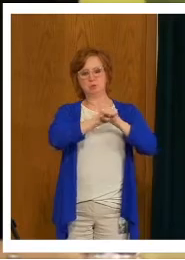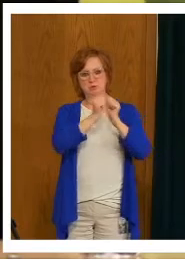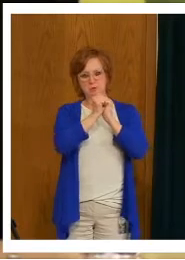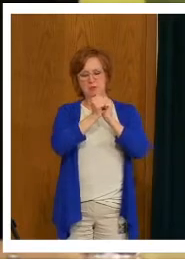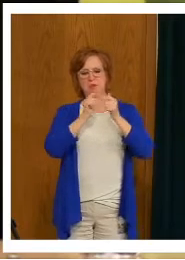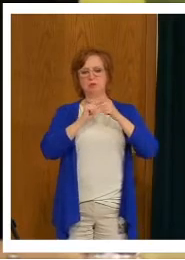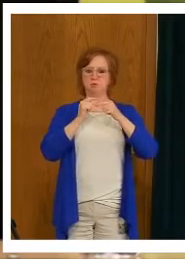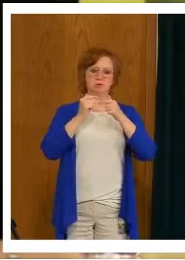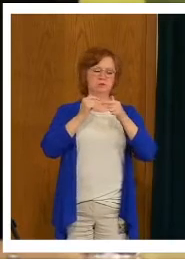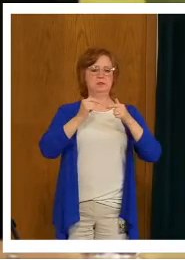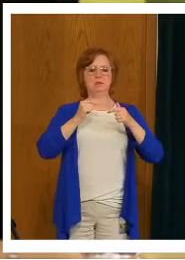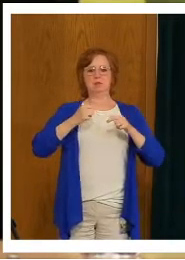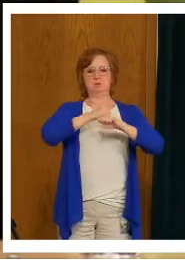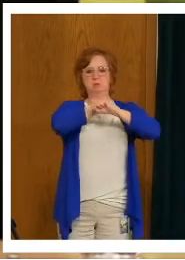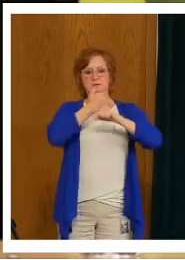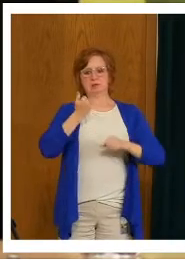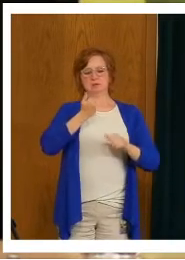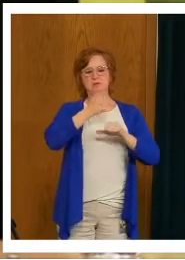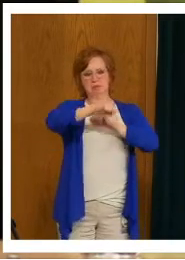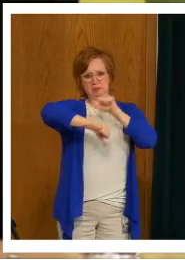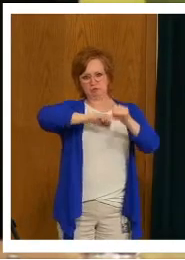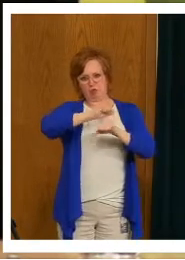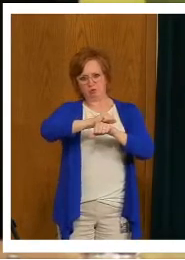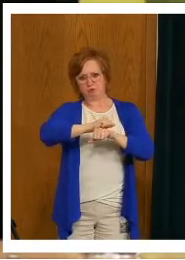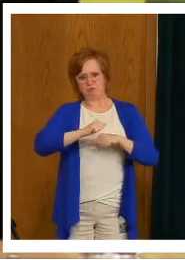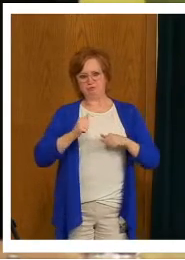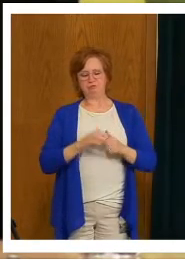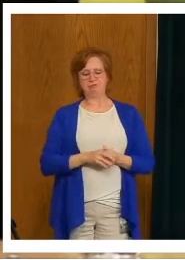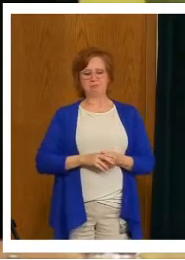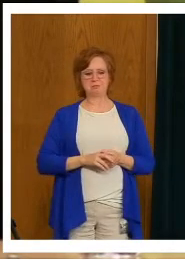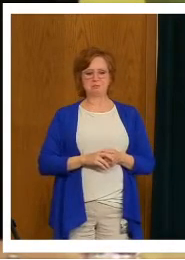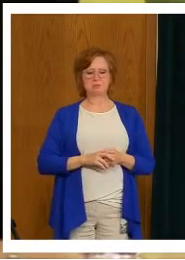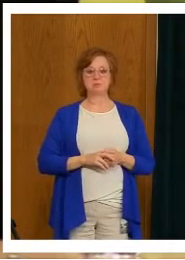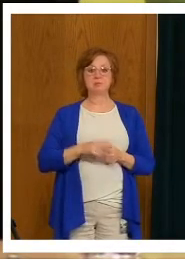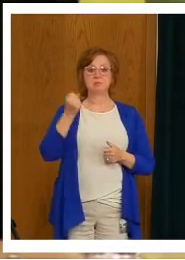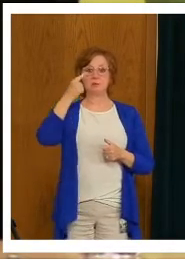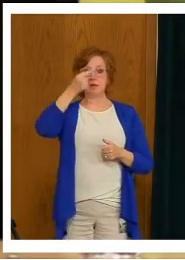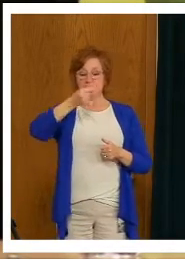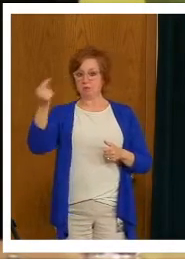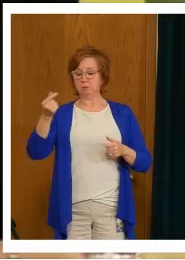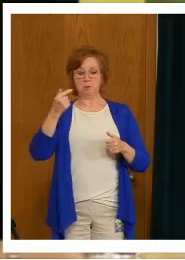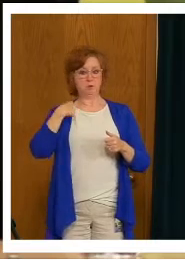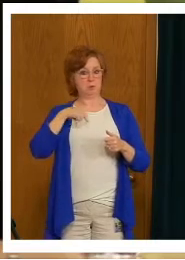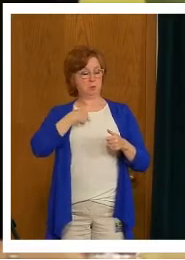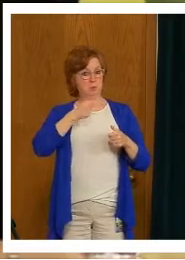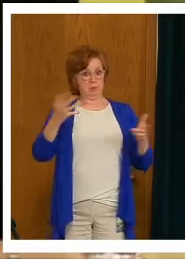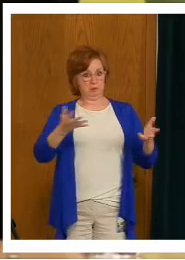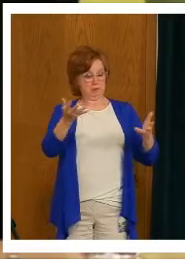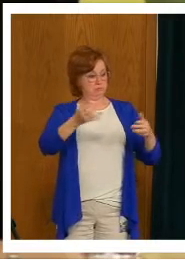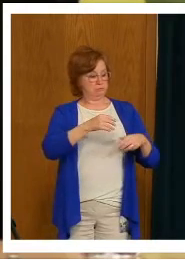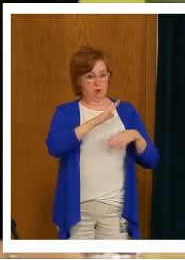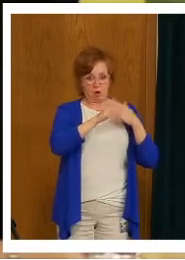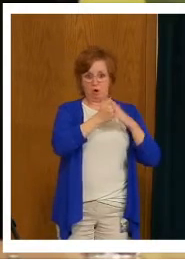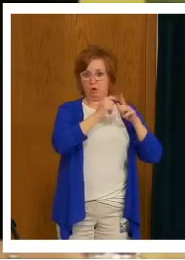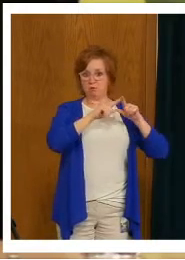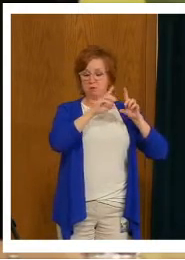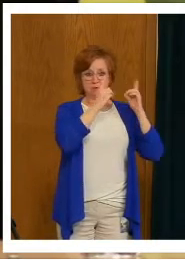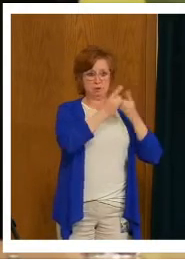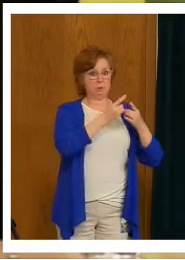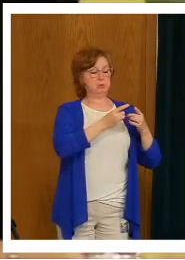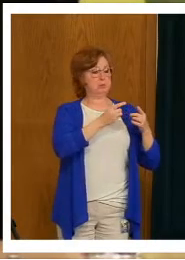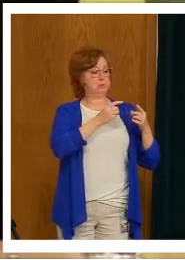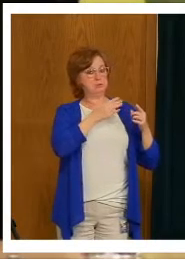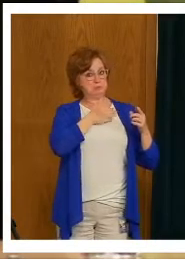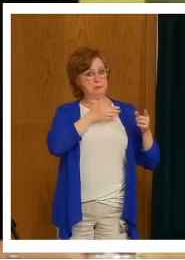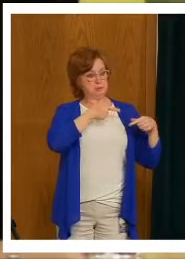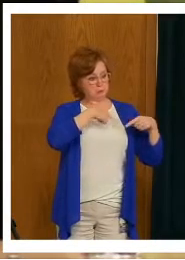Our government is encouraging all of our employees in all the ministries and the Crown utilities to take their 3 hours and go get